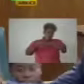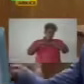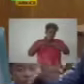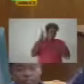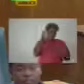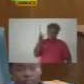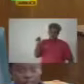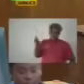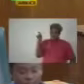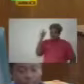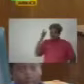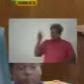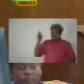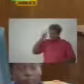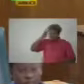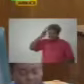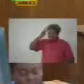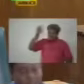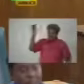misimplement,